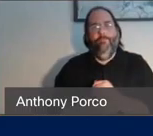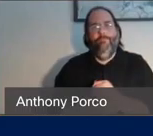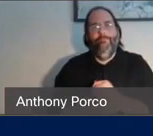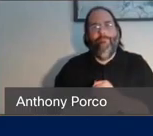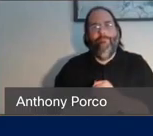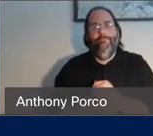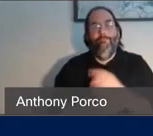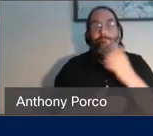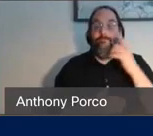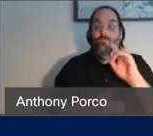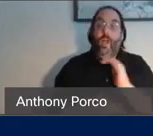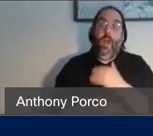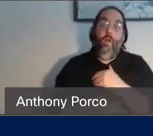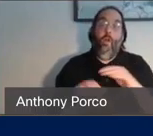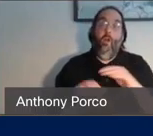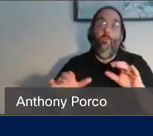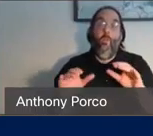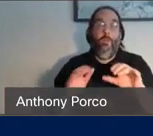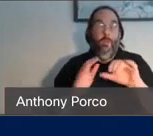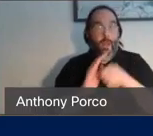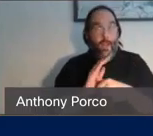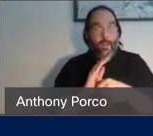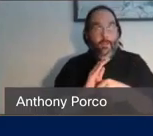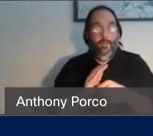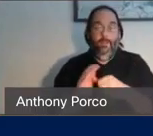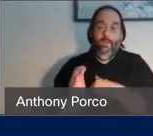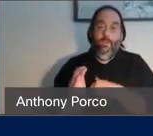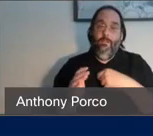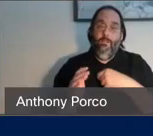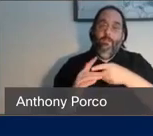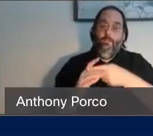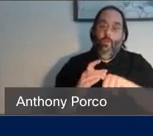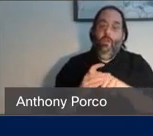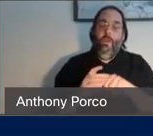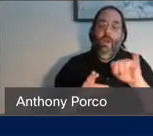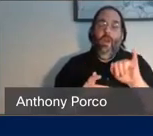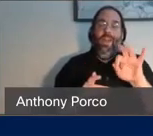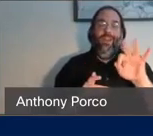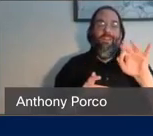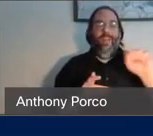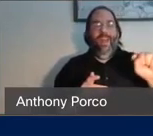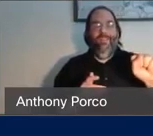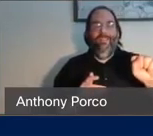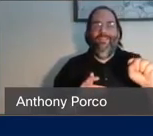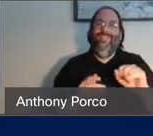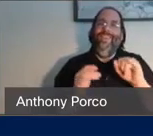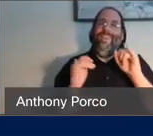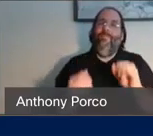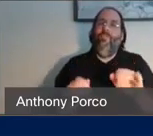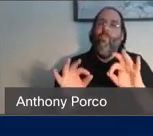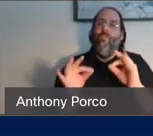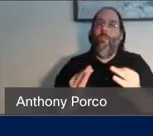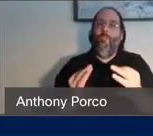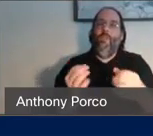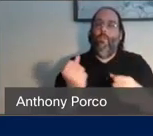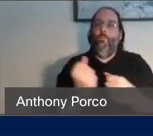In terms of our performance highlights, we launched the IFS Individual Family Support Waiver,